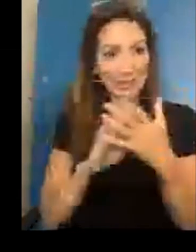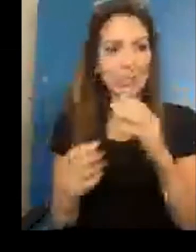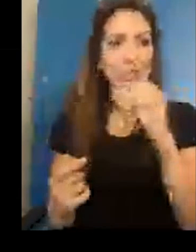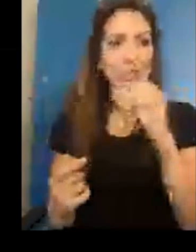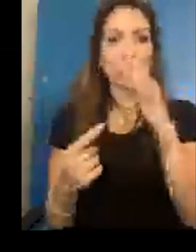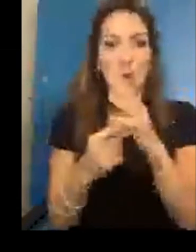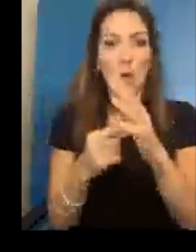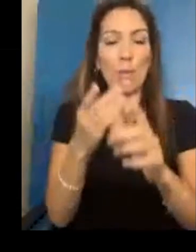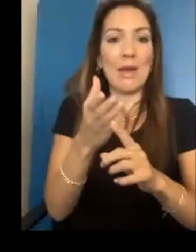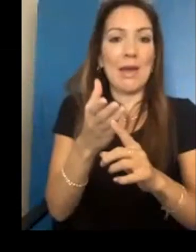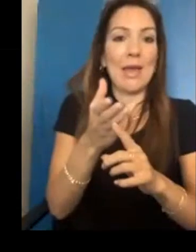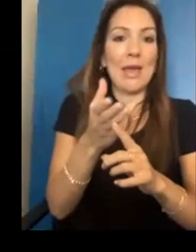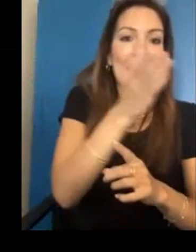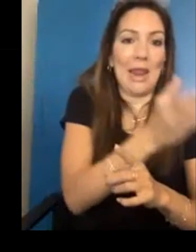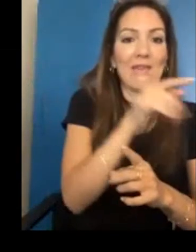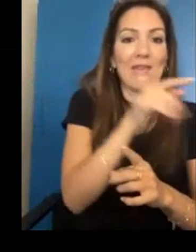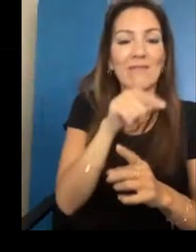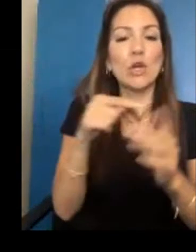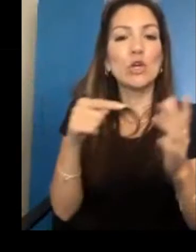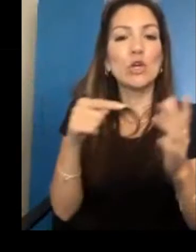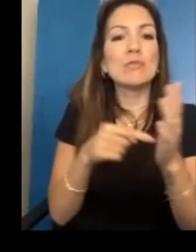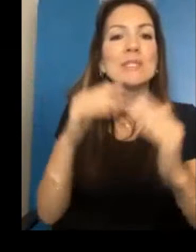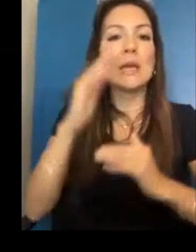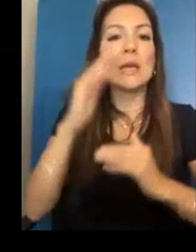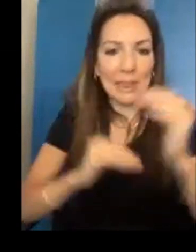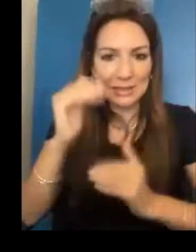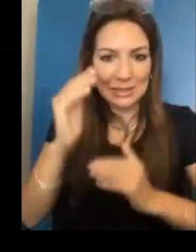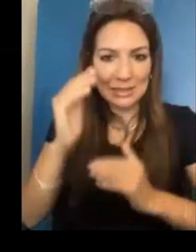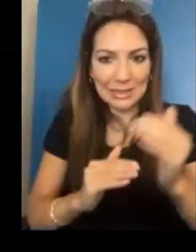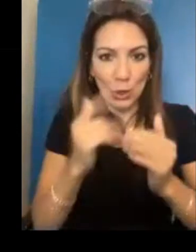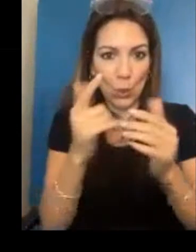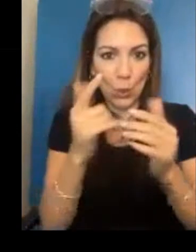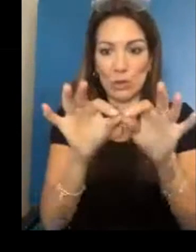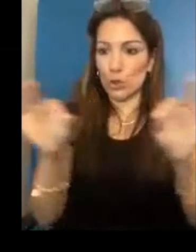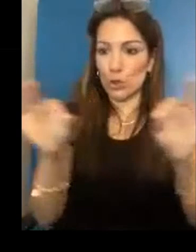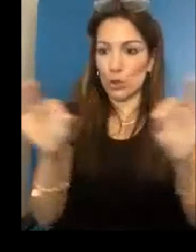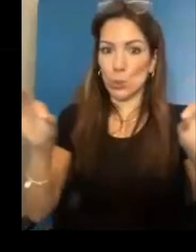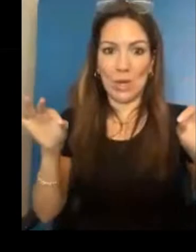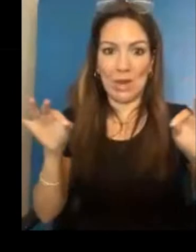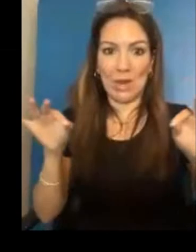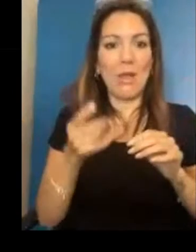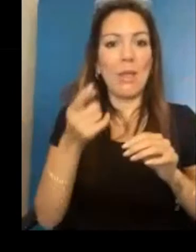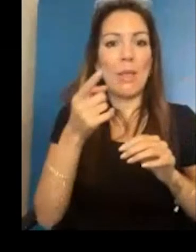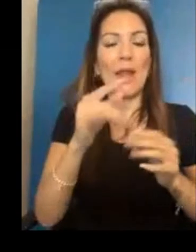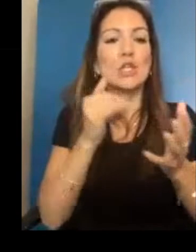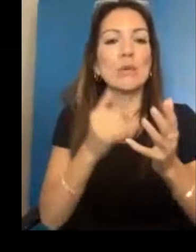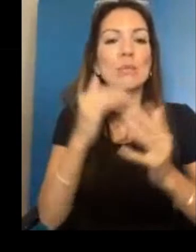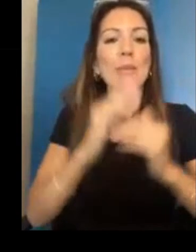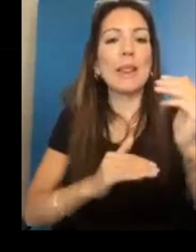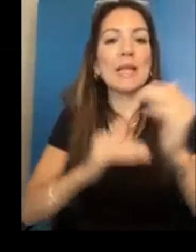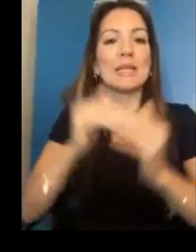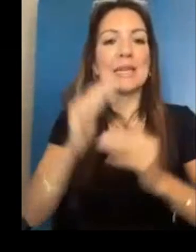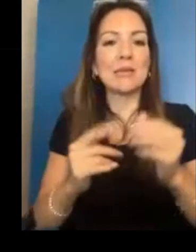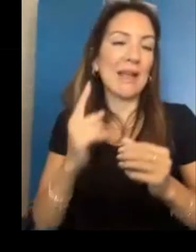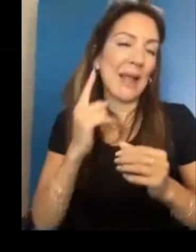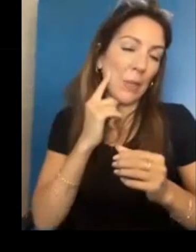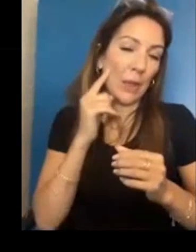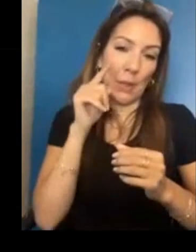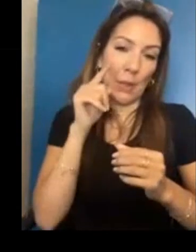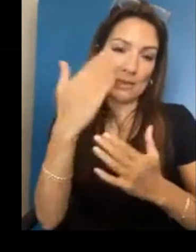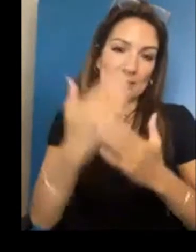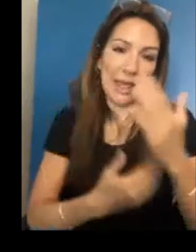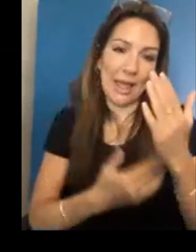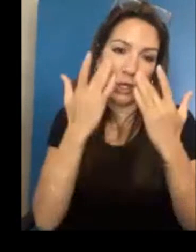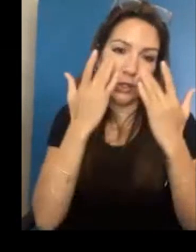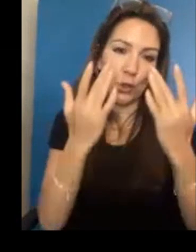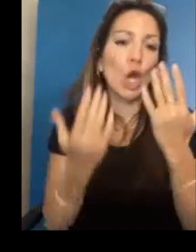is the Trinity building, you've got the square, and then you've got the Shaftesbury building. I think what this slide really demonstrates is all the new housing that's going